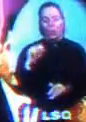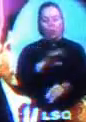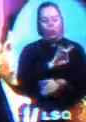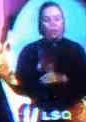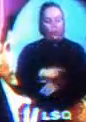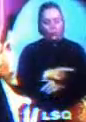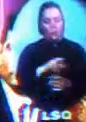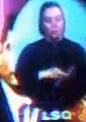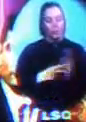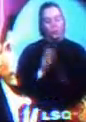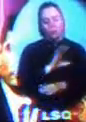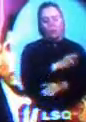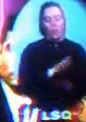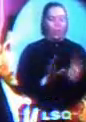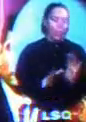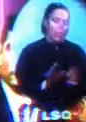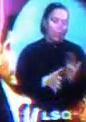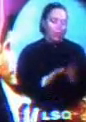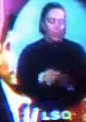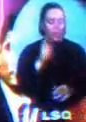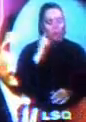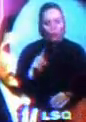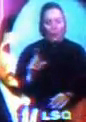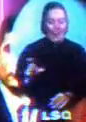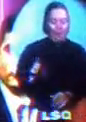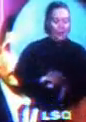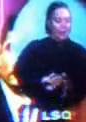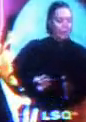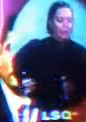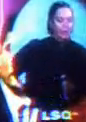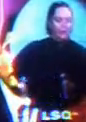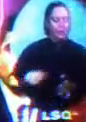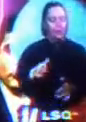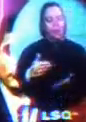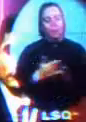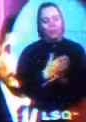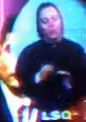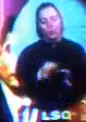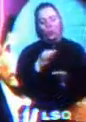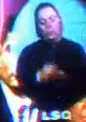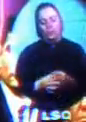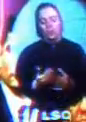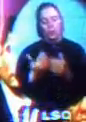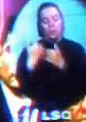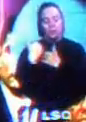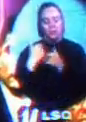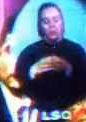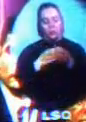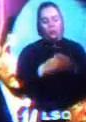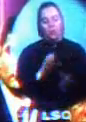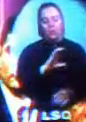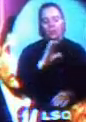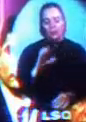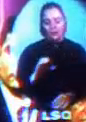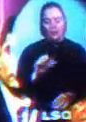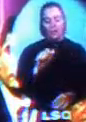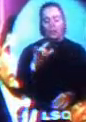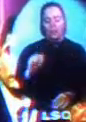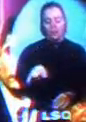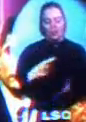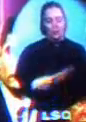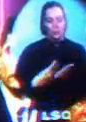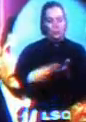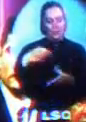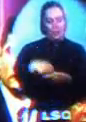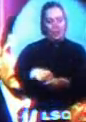that the Bloc Québécois take part in the Canadian delegation at the NATO summit, the Conservatives have made sure that Quebec's voice will